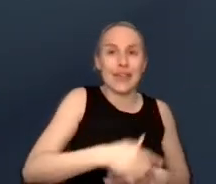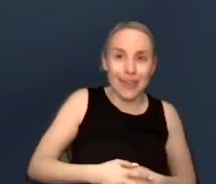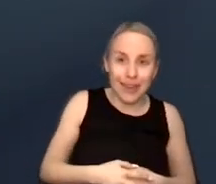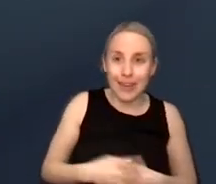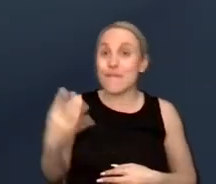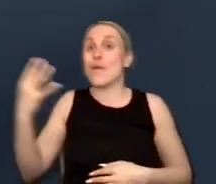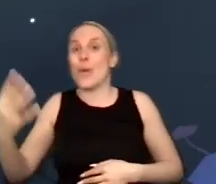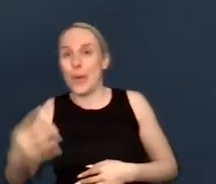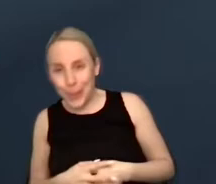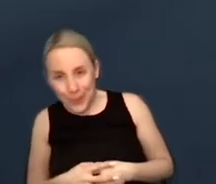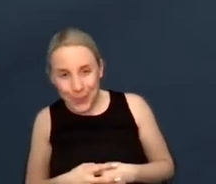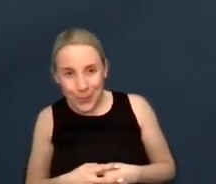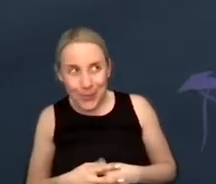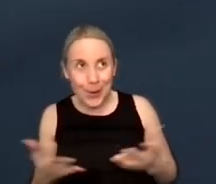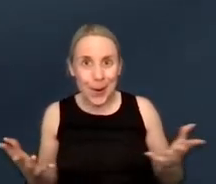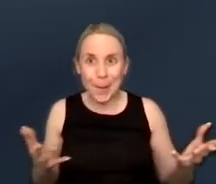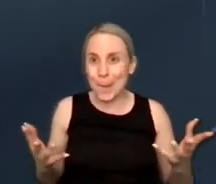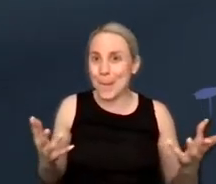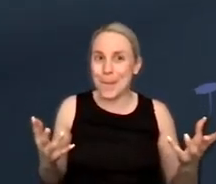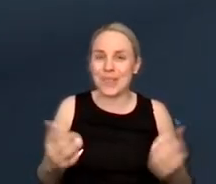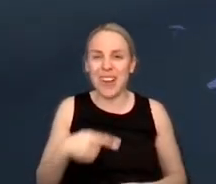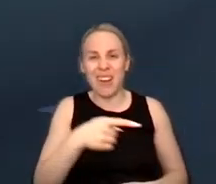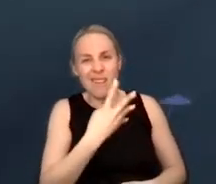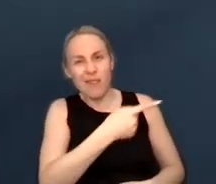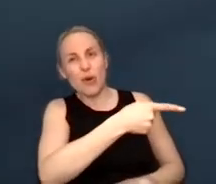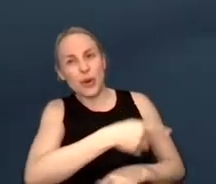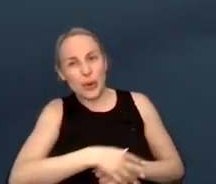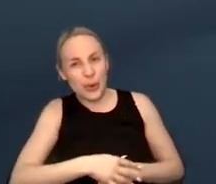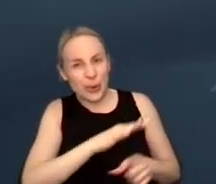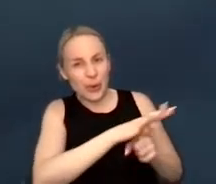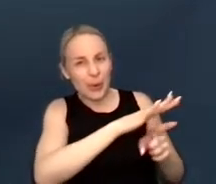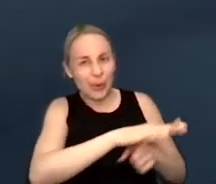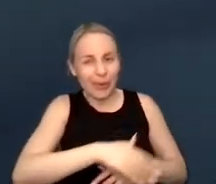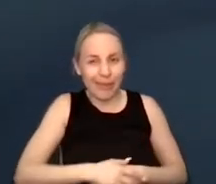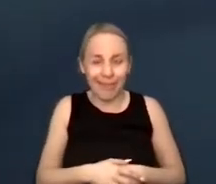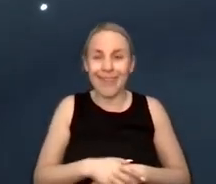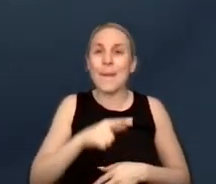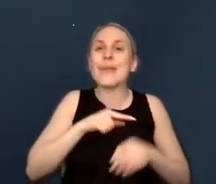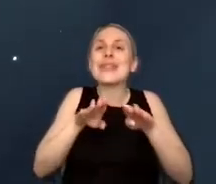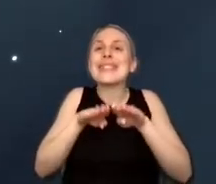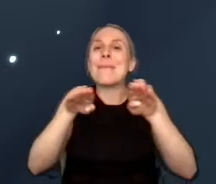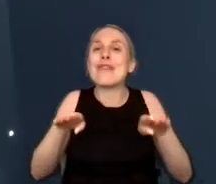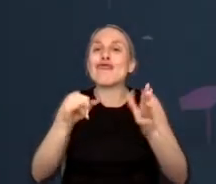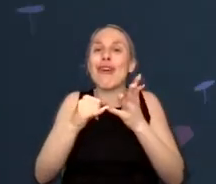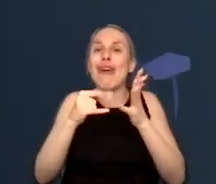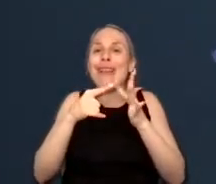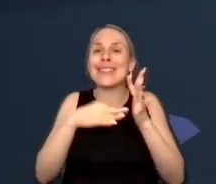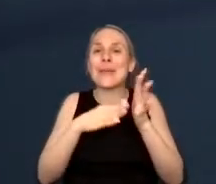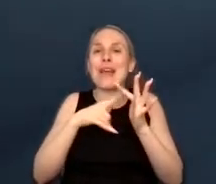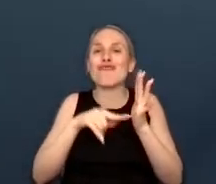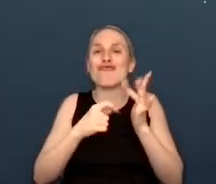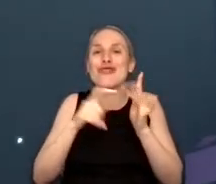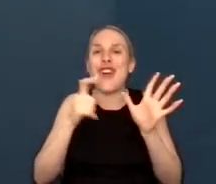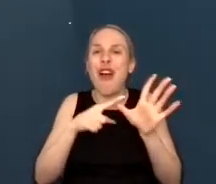4. You would be a 4. Symmetrical. Yeah. I know. It fits him so much. He's such an